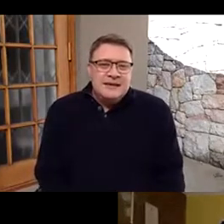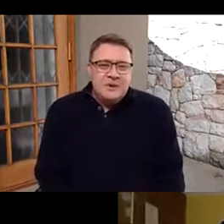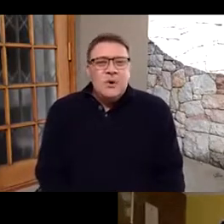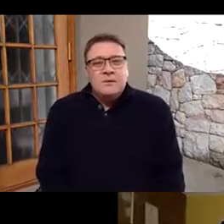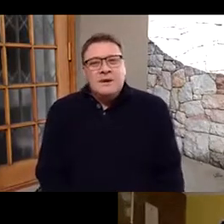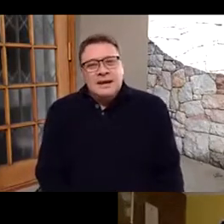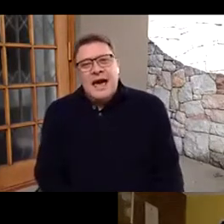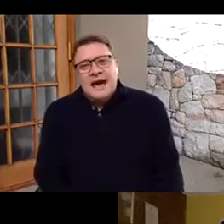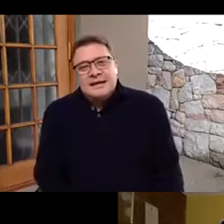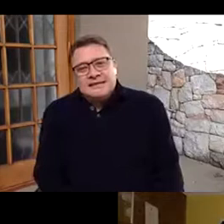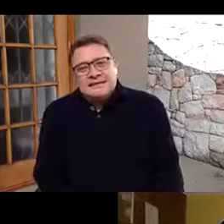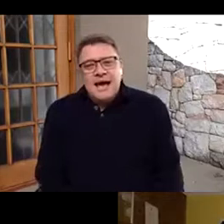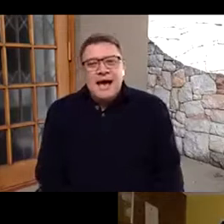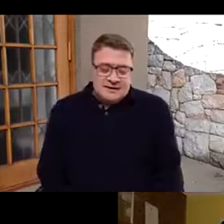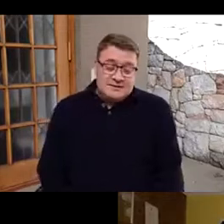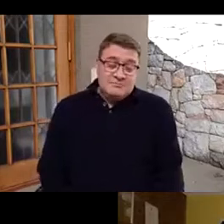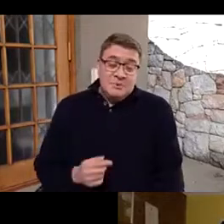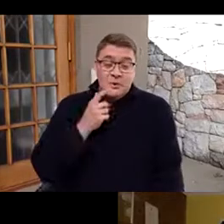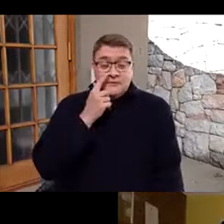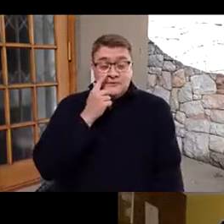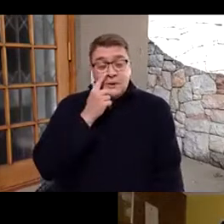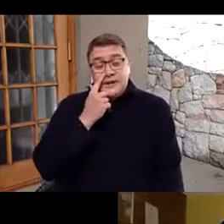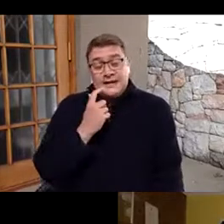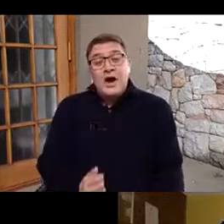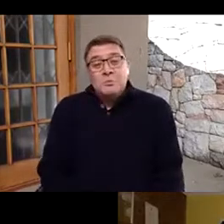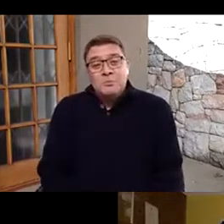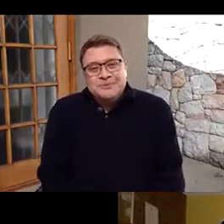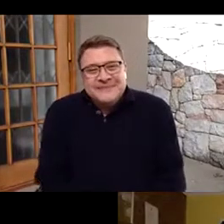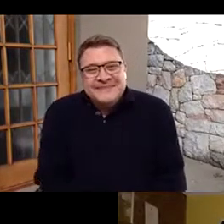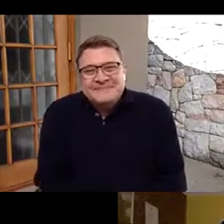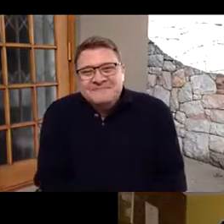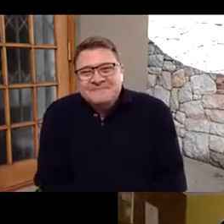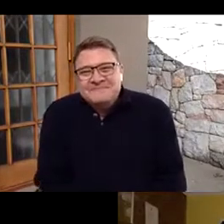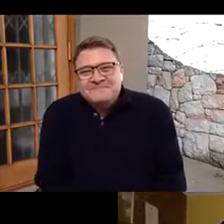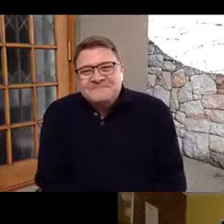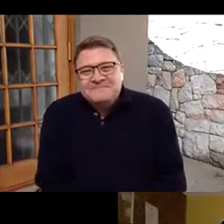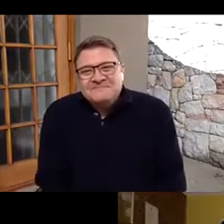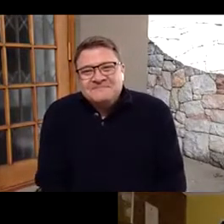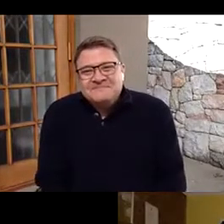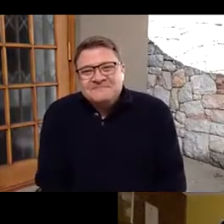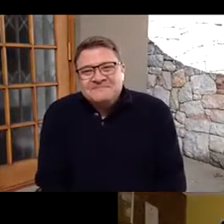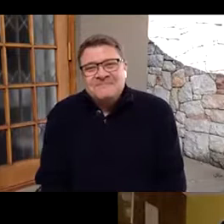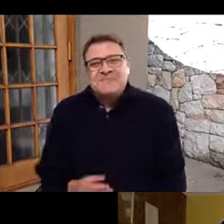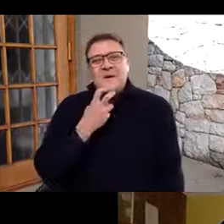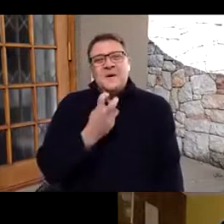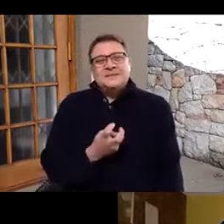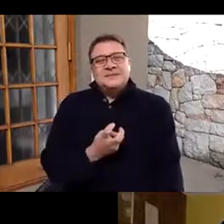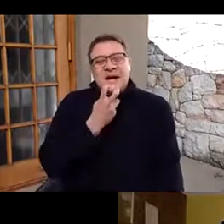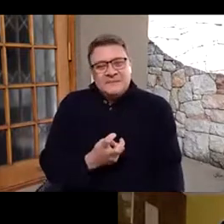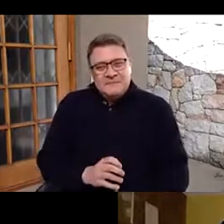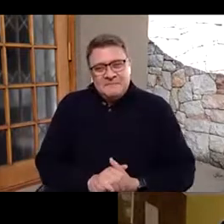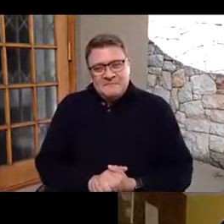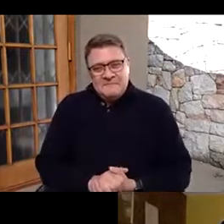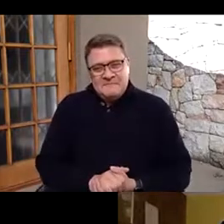that they will enact it. And I'm looking forward to that, I hope. Awesome, awesome. And so we're